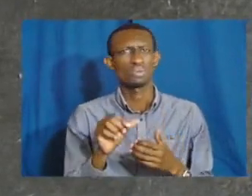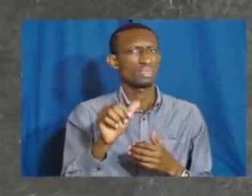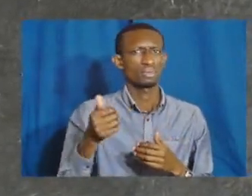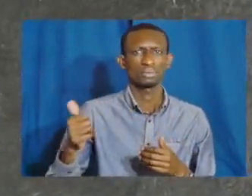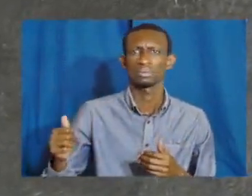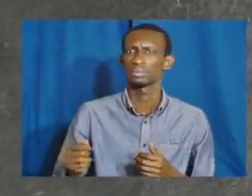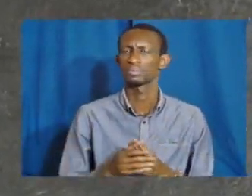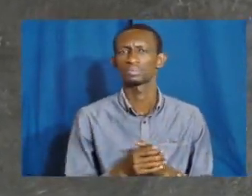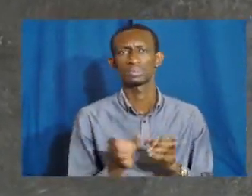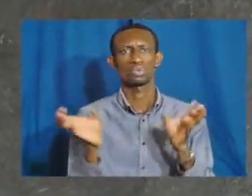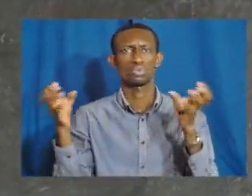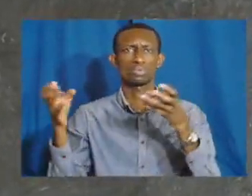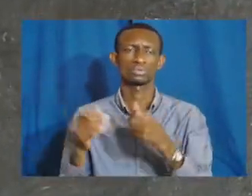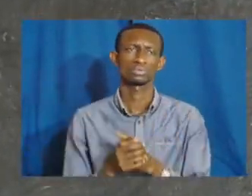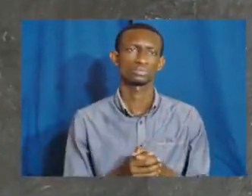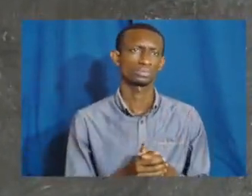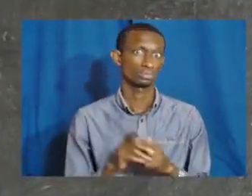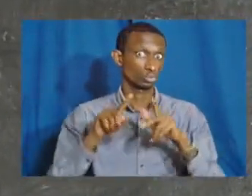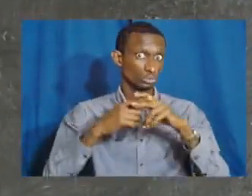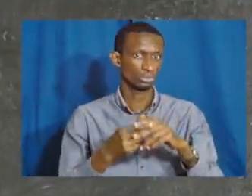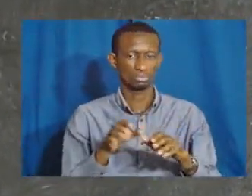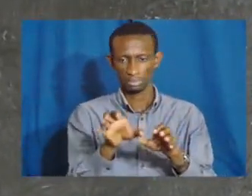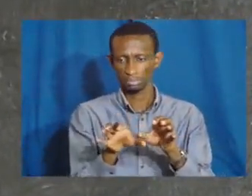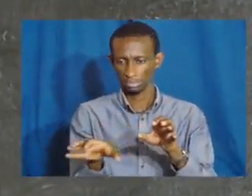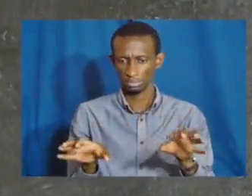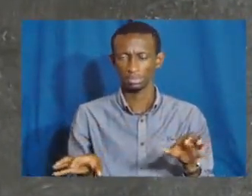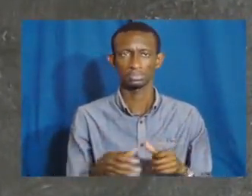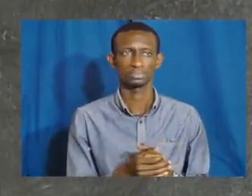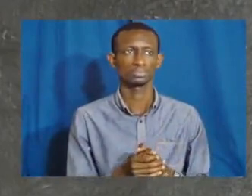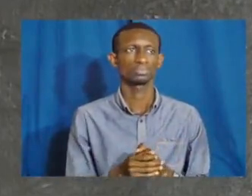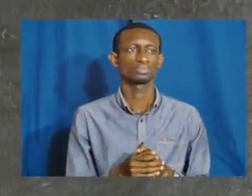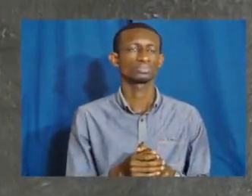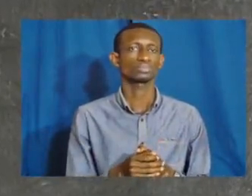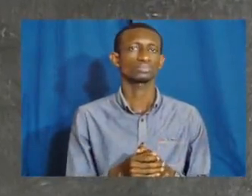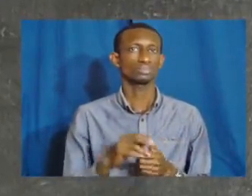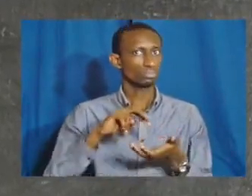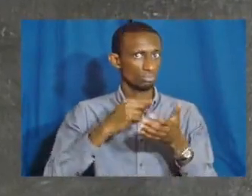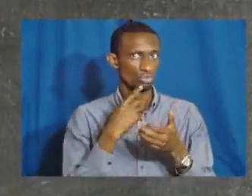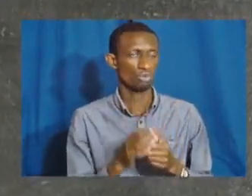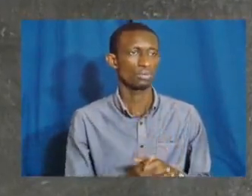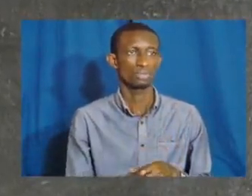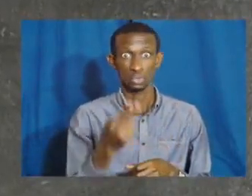compounds like alkanes. So we start with the branching. We say 2-methyl.